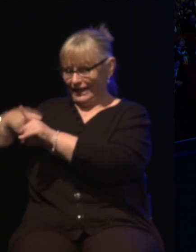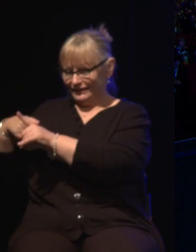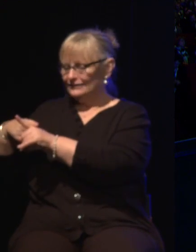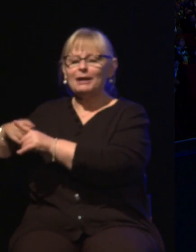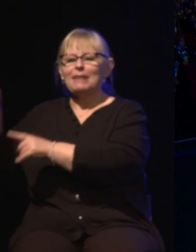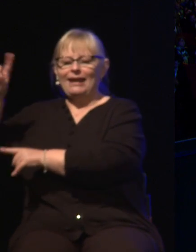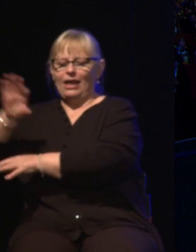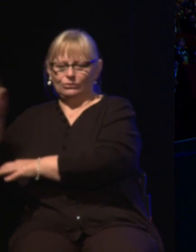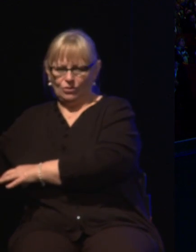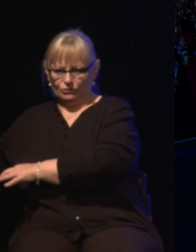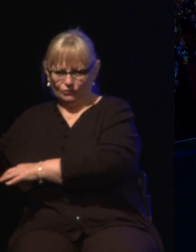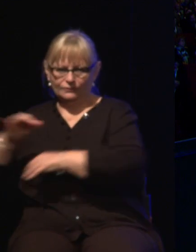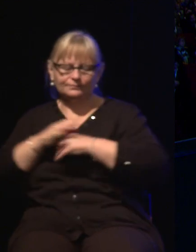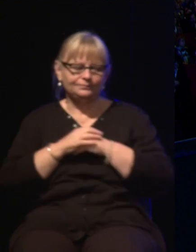lives.